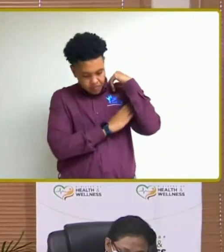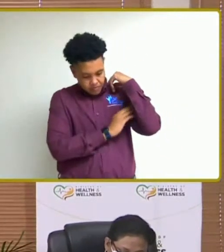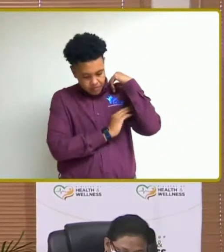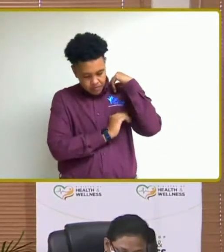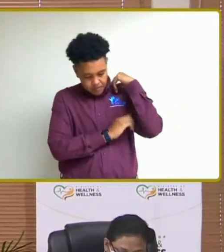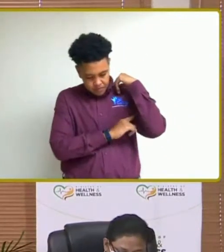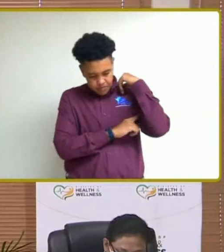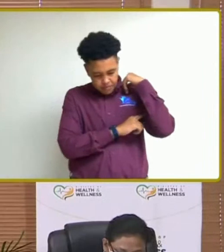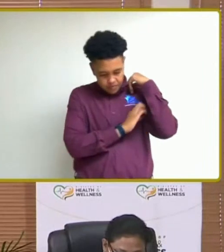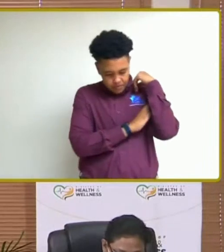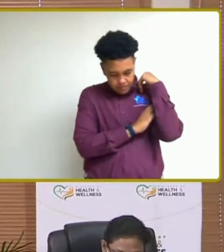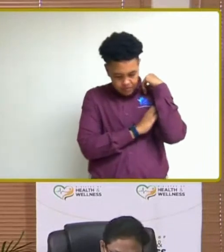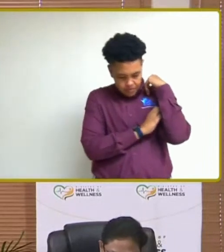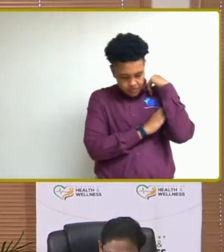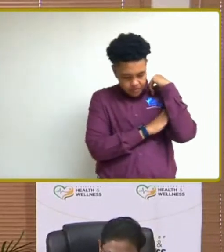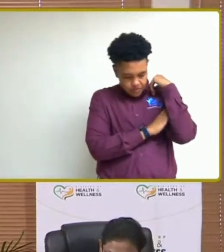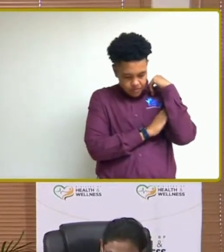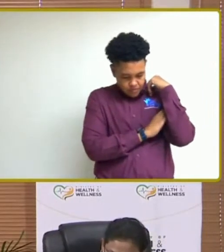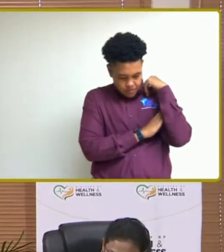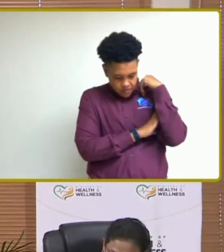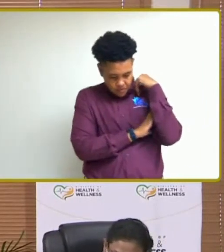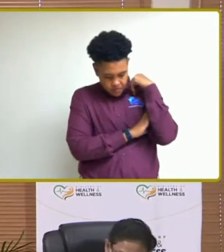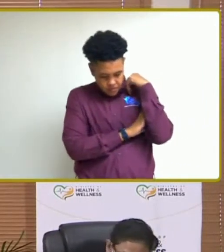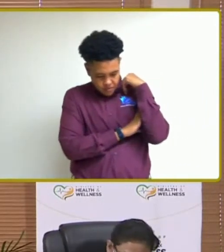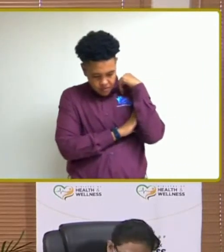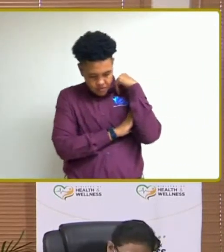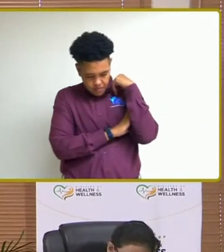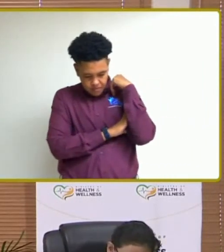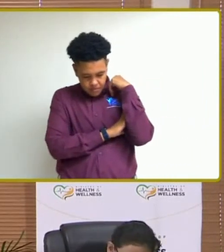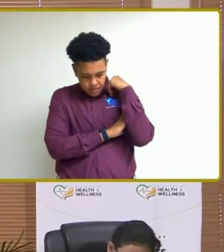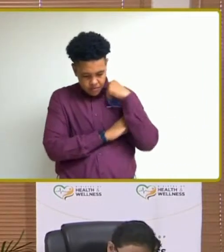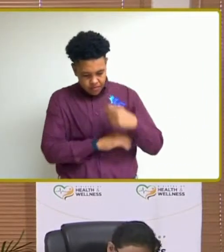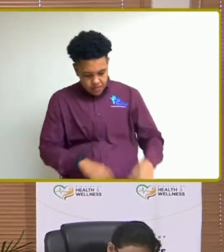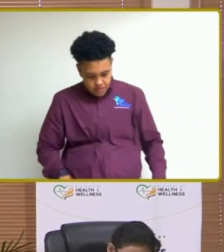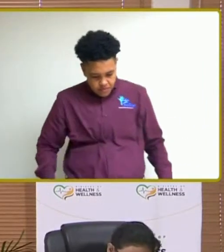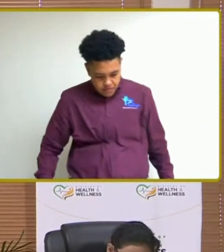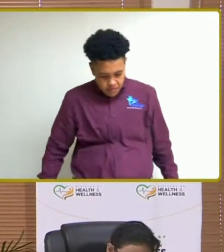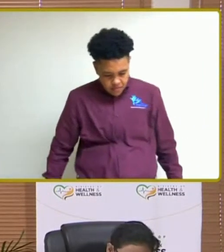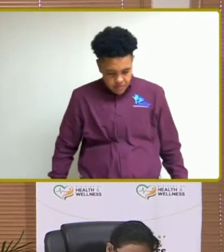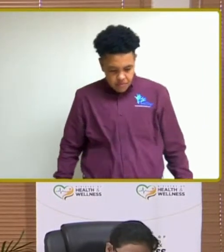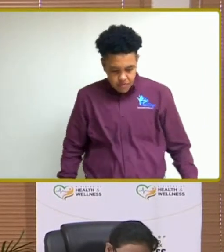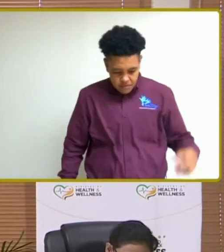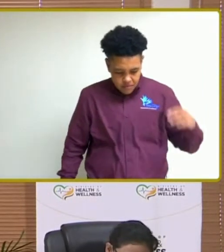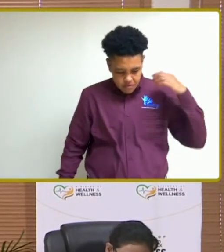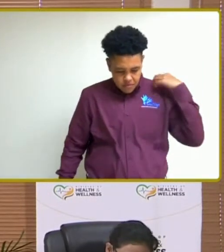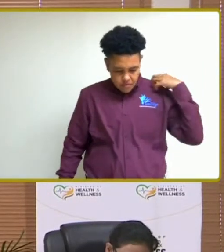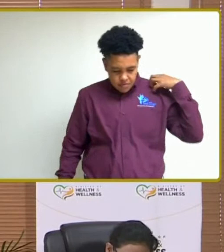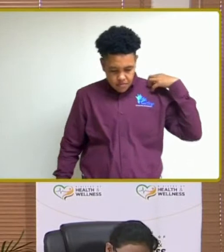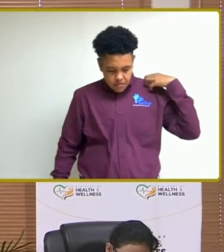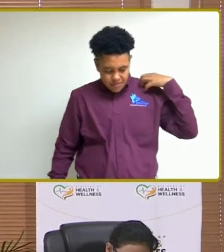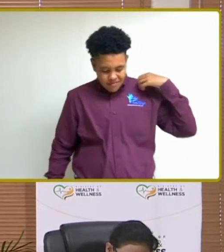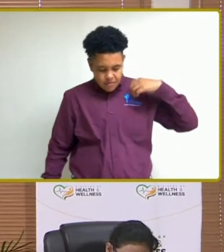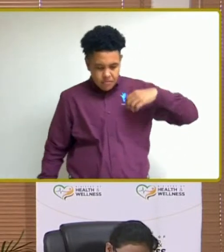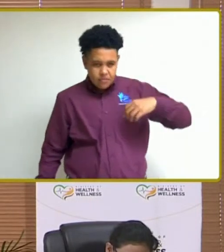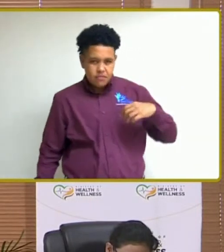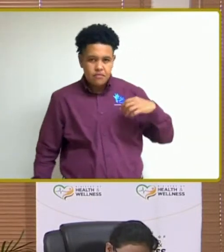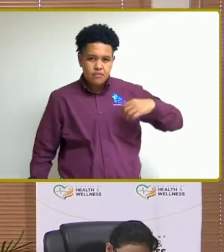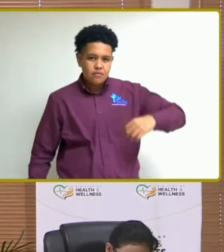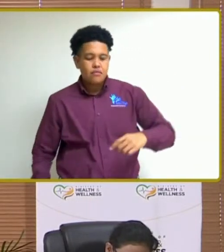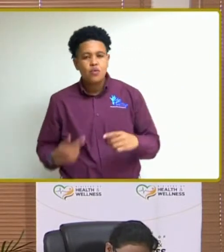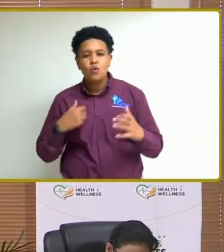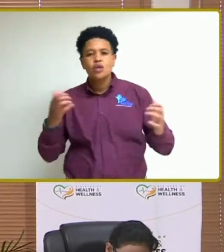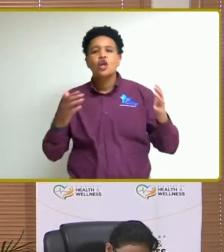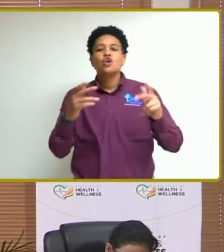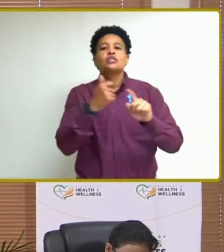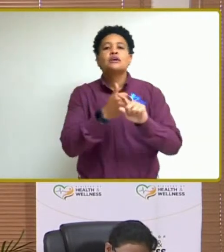would like to encourage, as you have said earlier, persons to observe the notice that is given out in terms